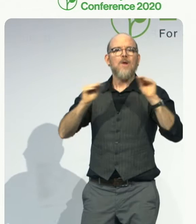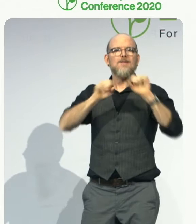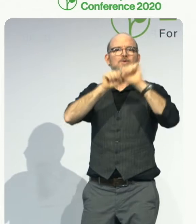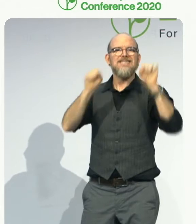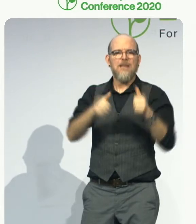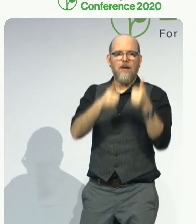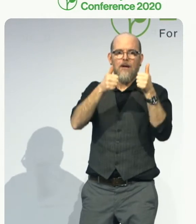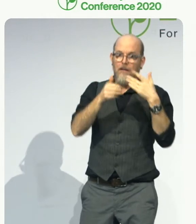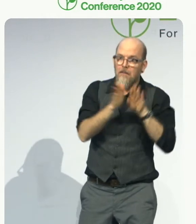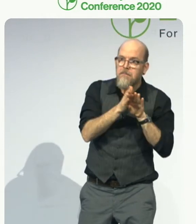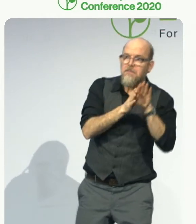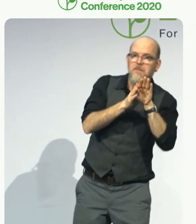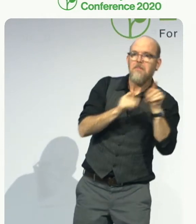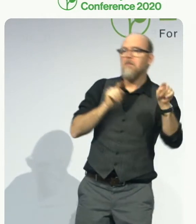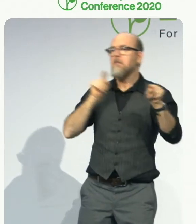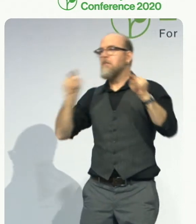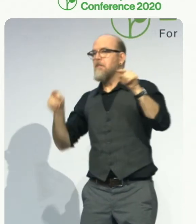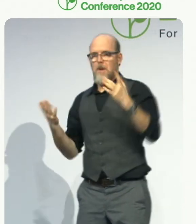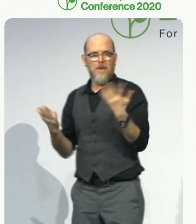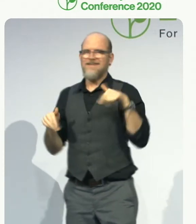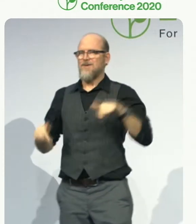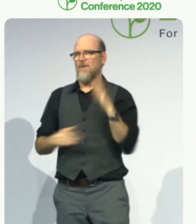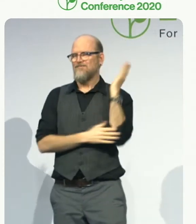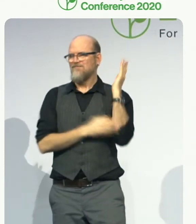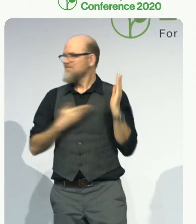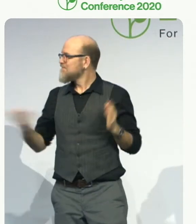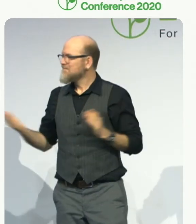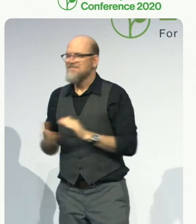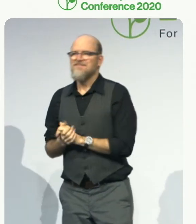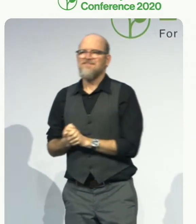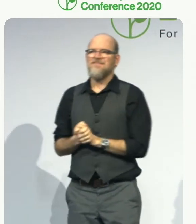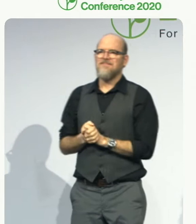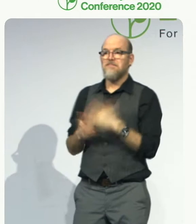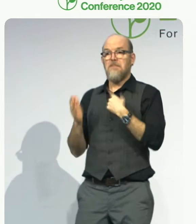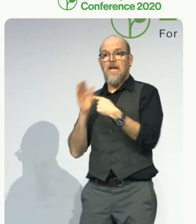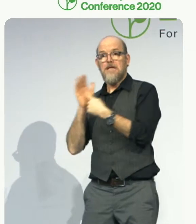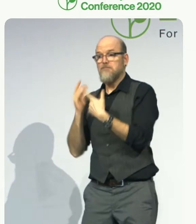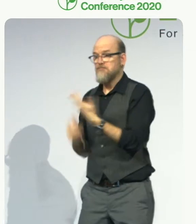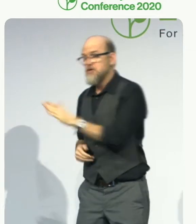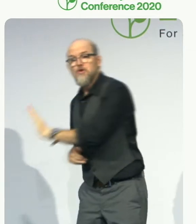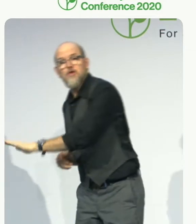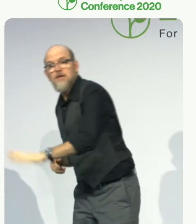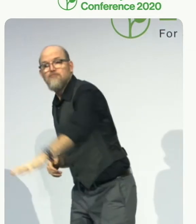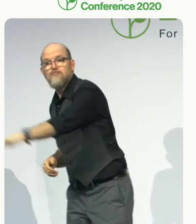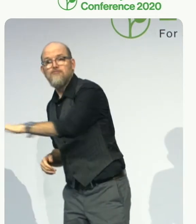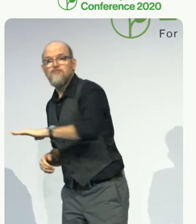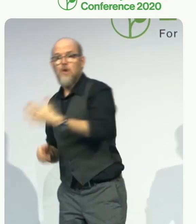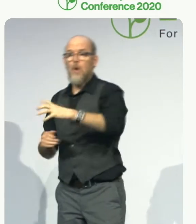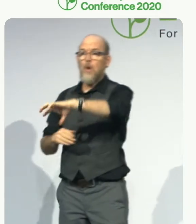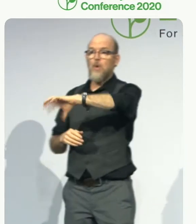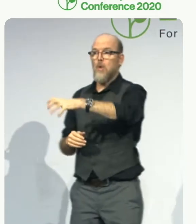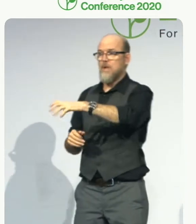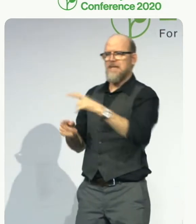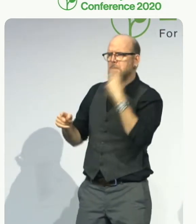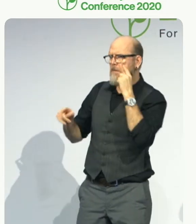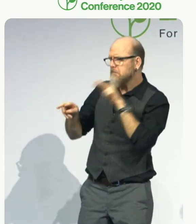As an example, children with disabilities in rural areas may need special teacher training programs